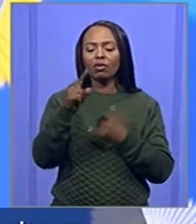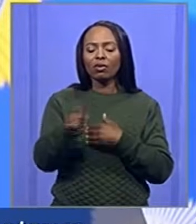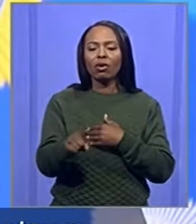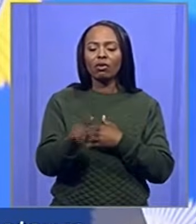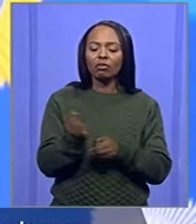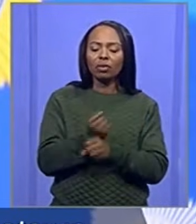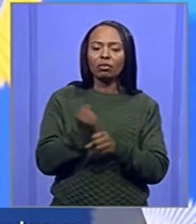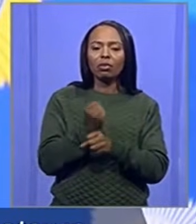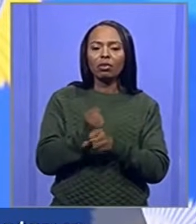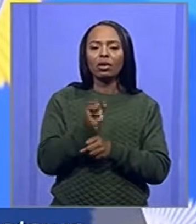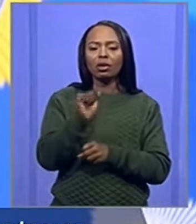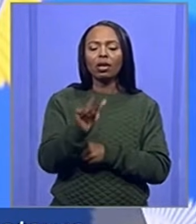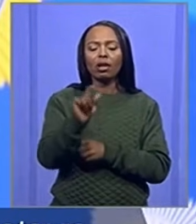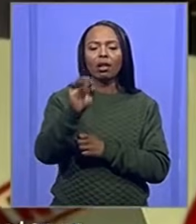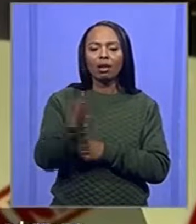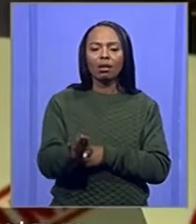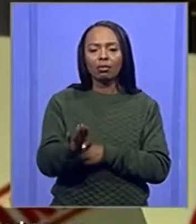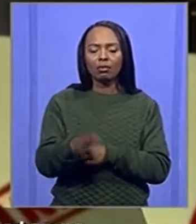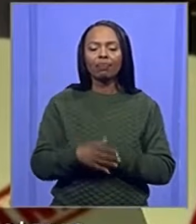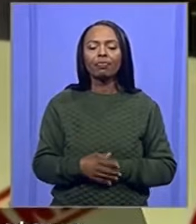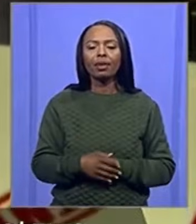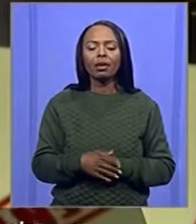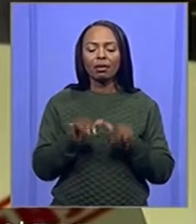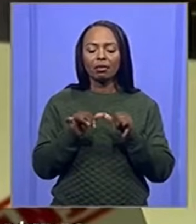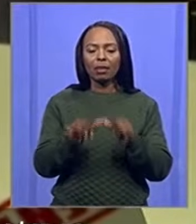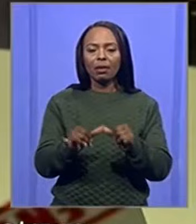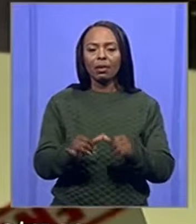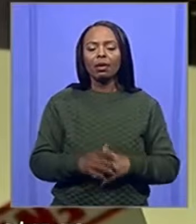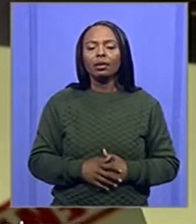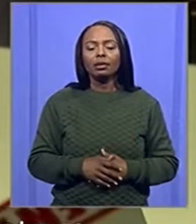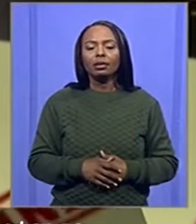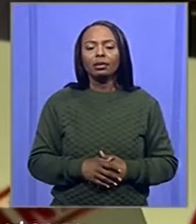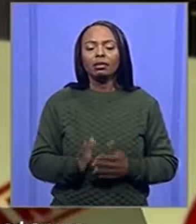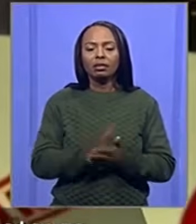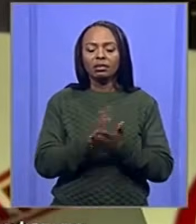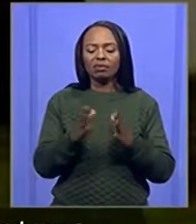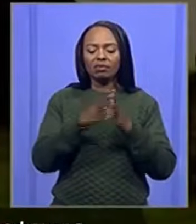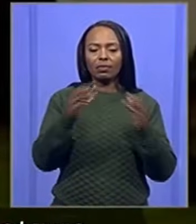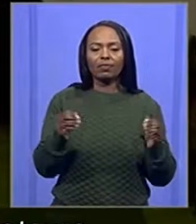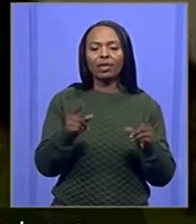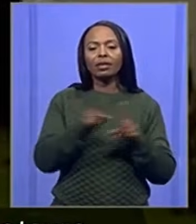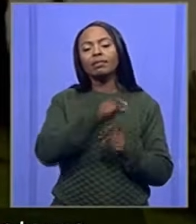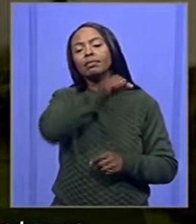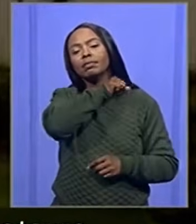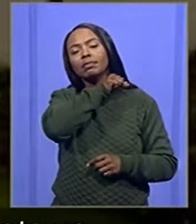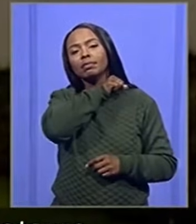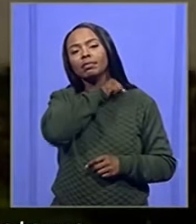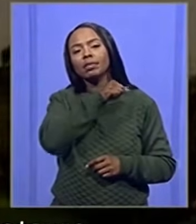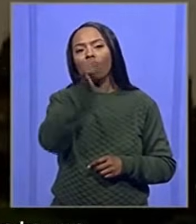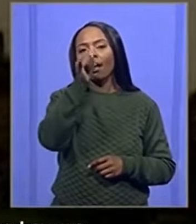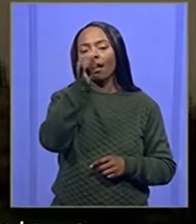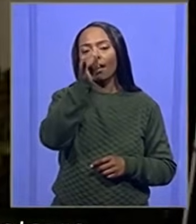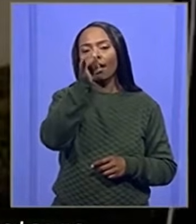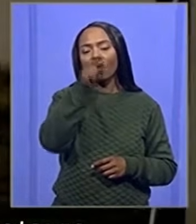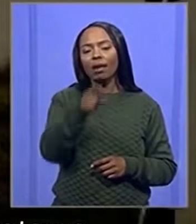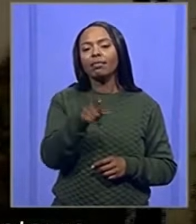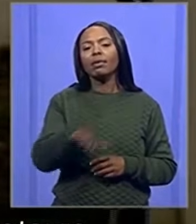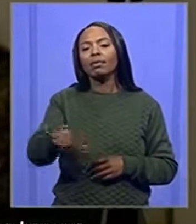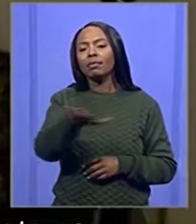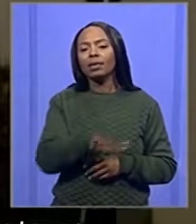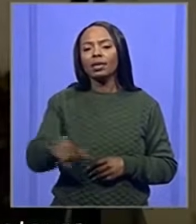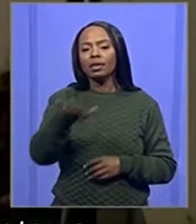functioning of labs are in place. Go begilwe gape dikgetsi tsa go tsaya dikoloi ka dikgoka, bogodu kwa mafelong a